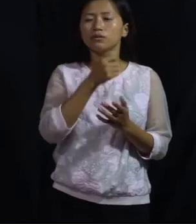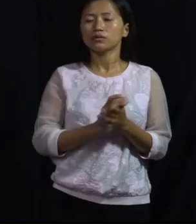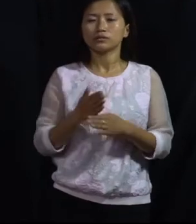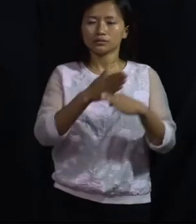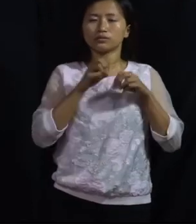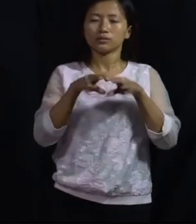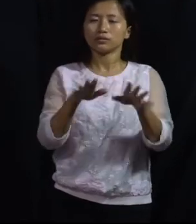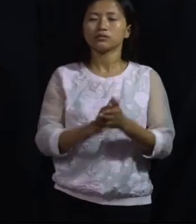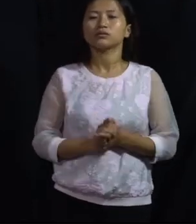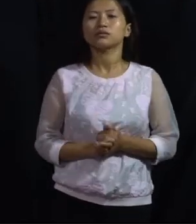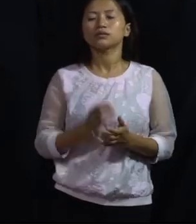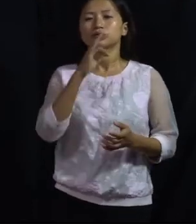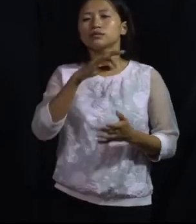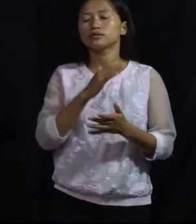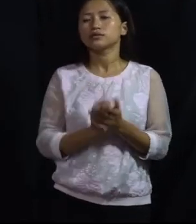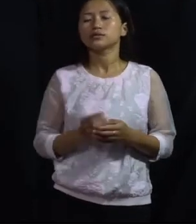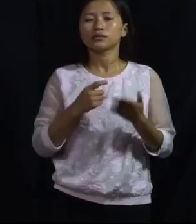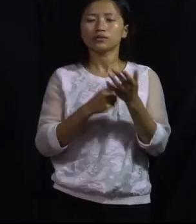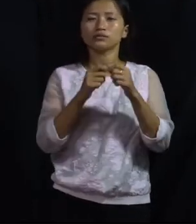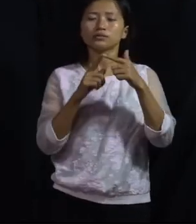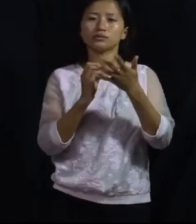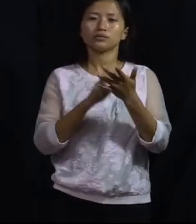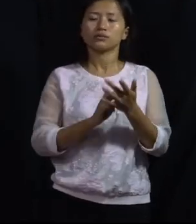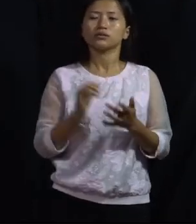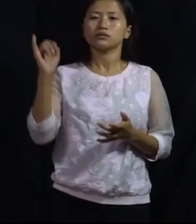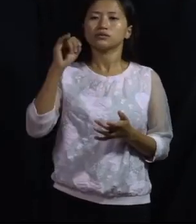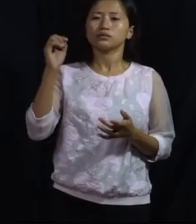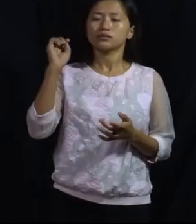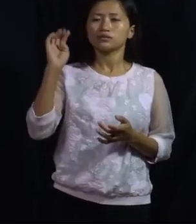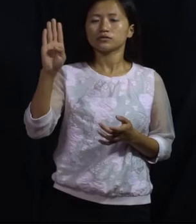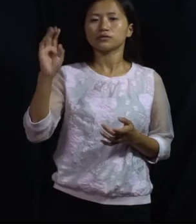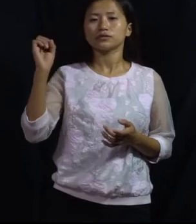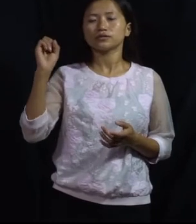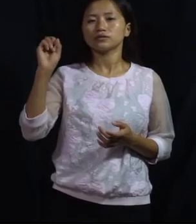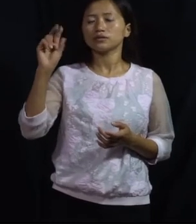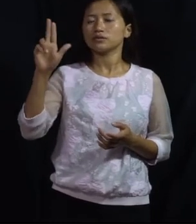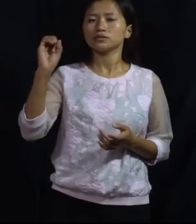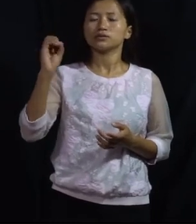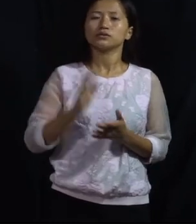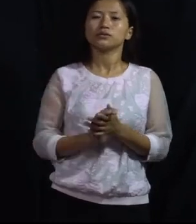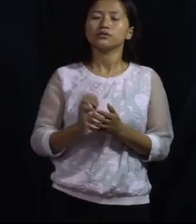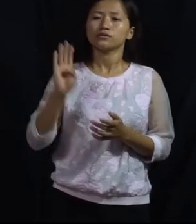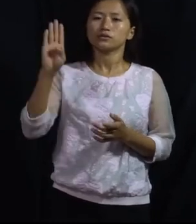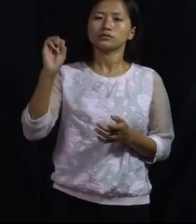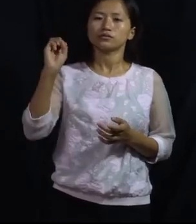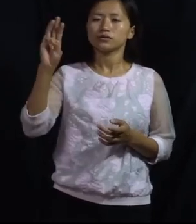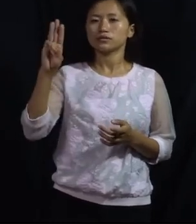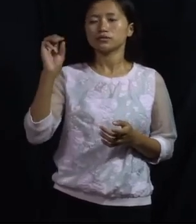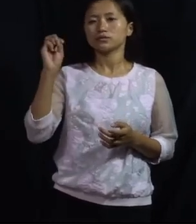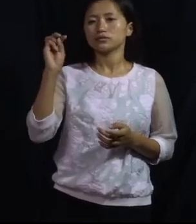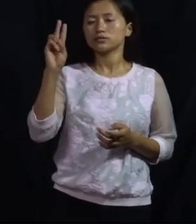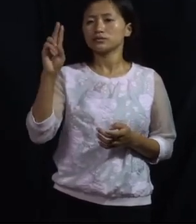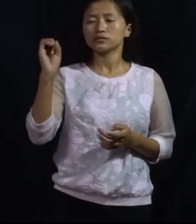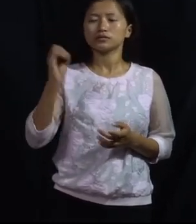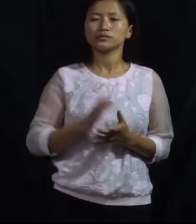in the all profit sharing ratio. It comes to 6,480 and 4,320. By premium